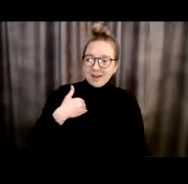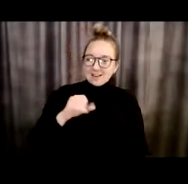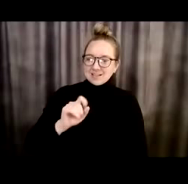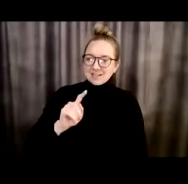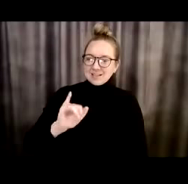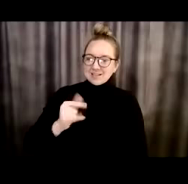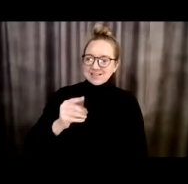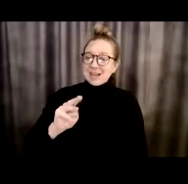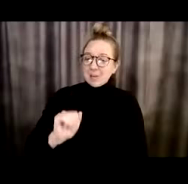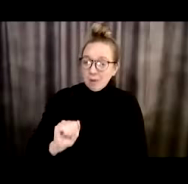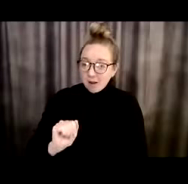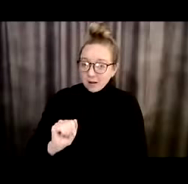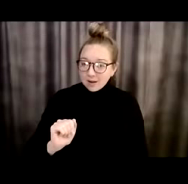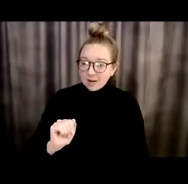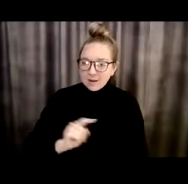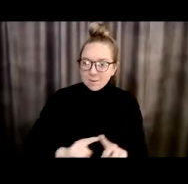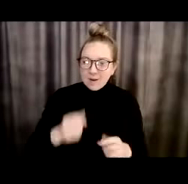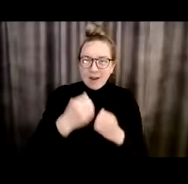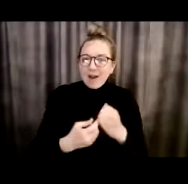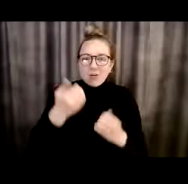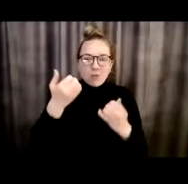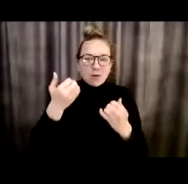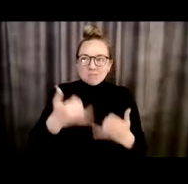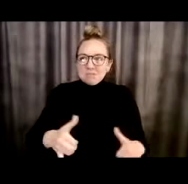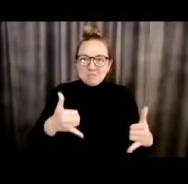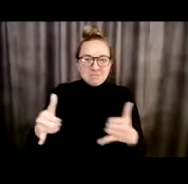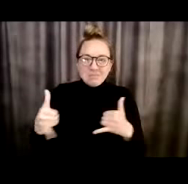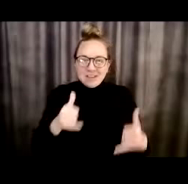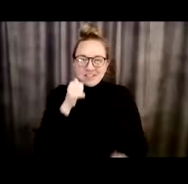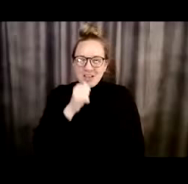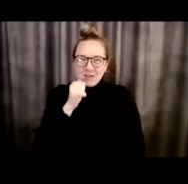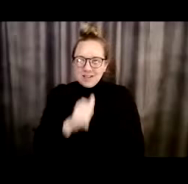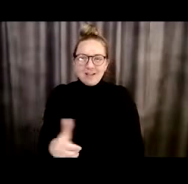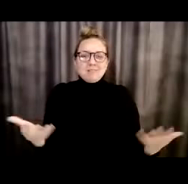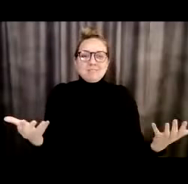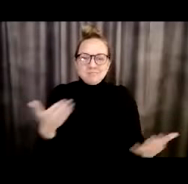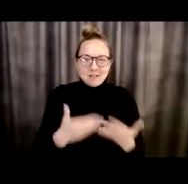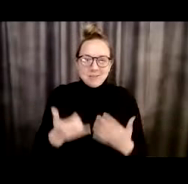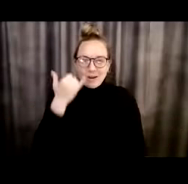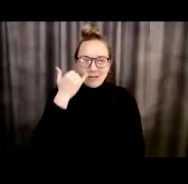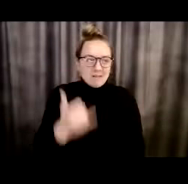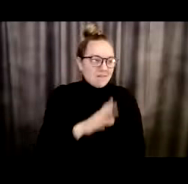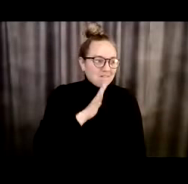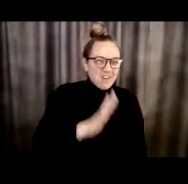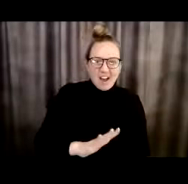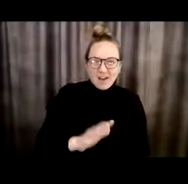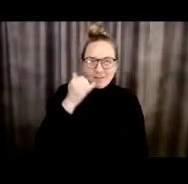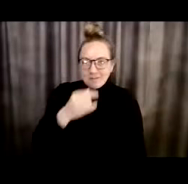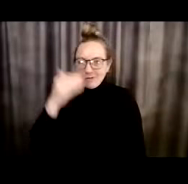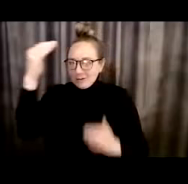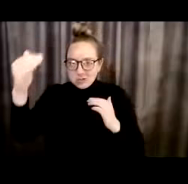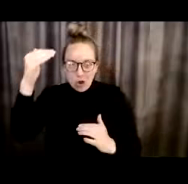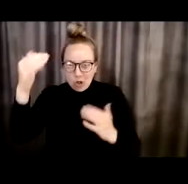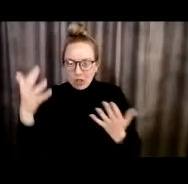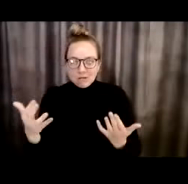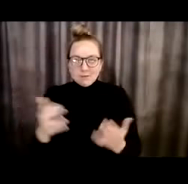expertly pointed out, everyone plays all the time. Everyone plays every day. And even if our, what play looks like to me